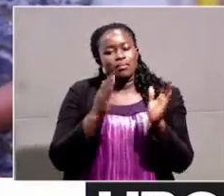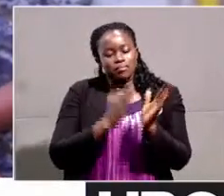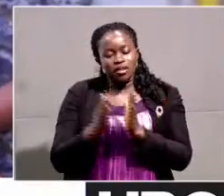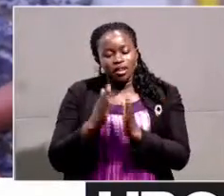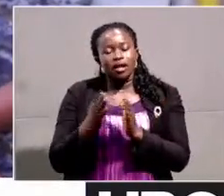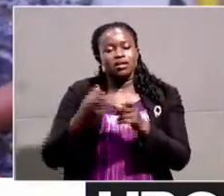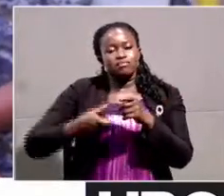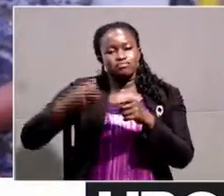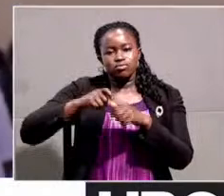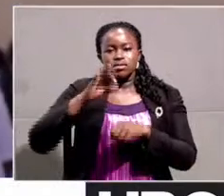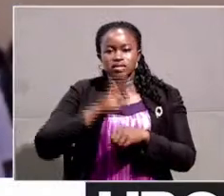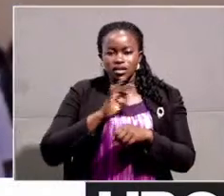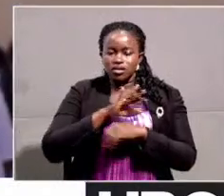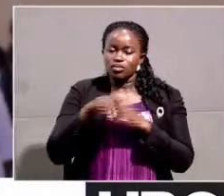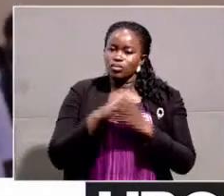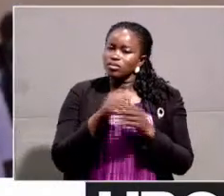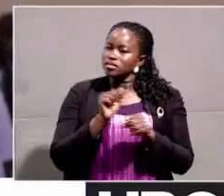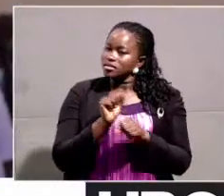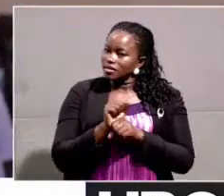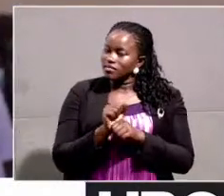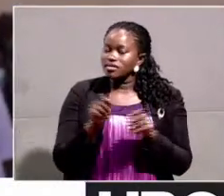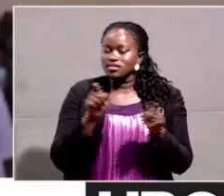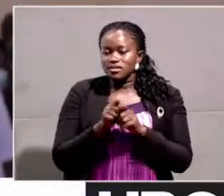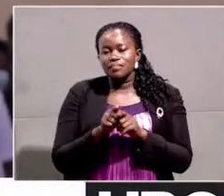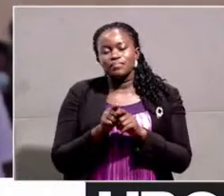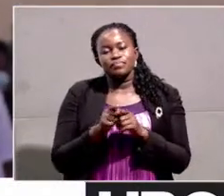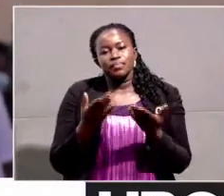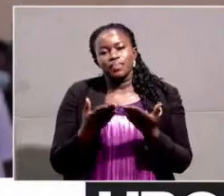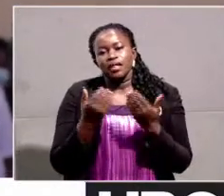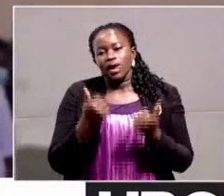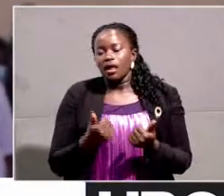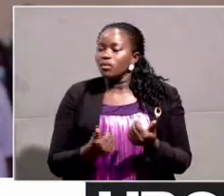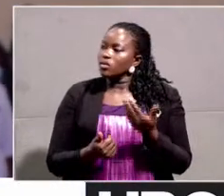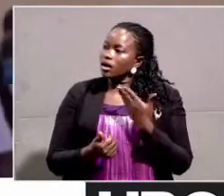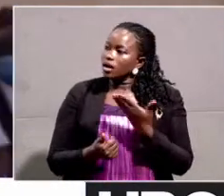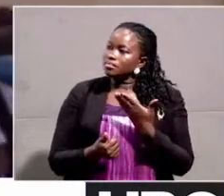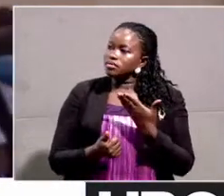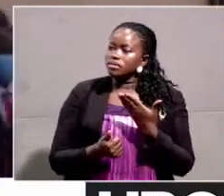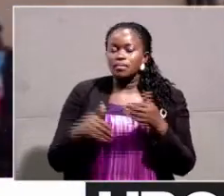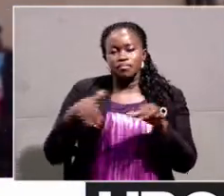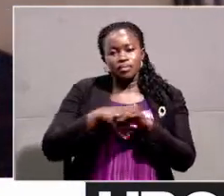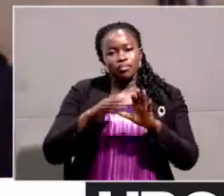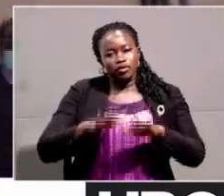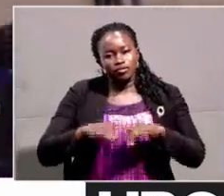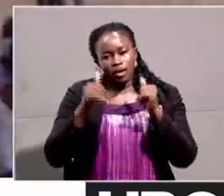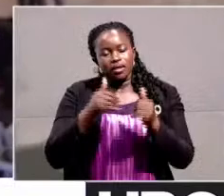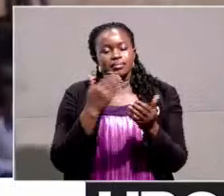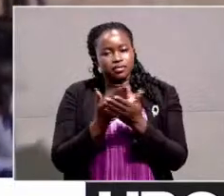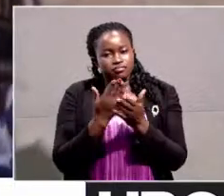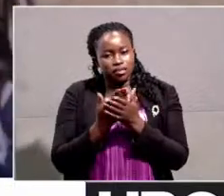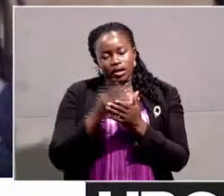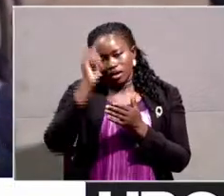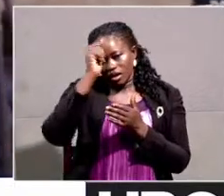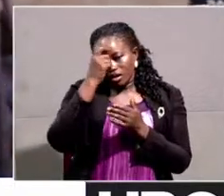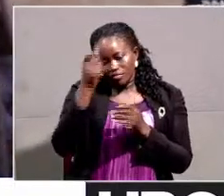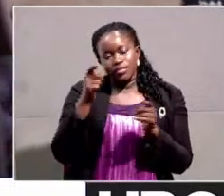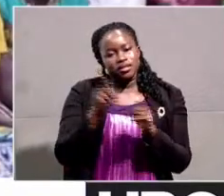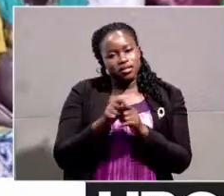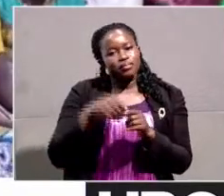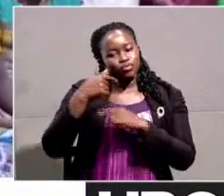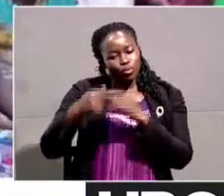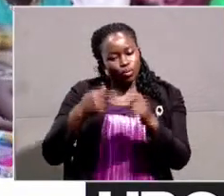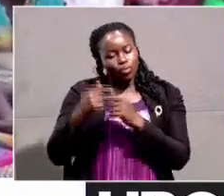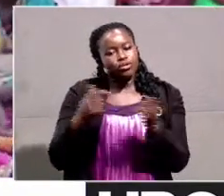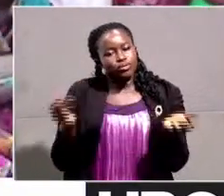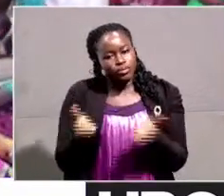enhance salaries of all workers. The Buyaga West legislator Barnabas Tinka Simire asked government to also invest more in agriculture